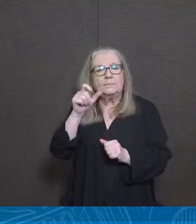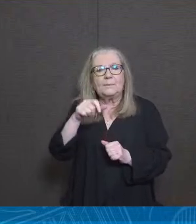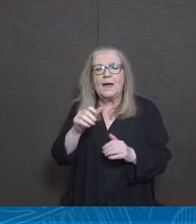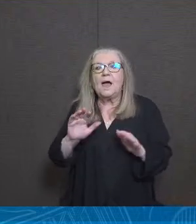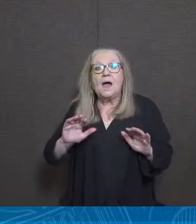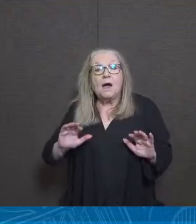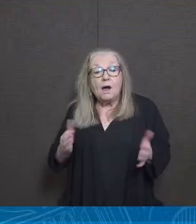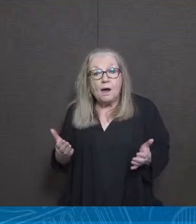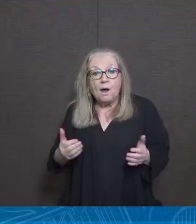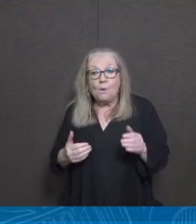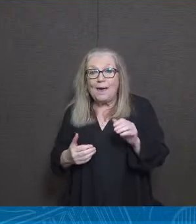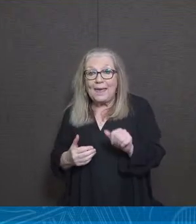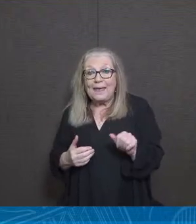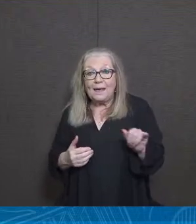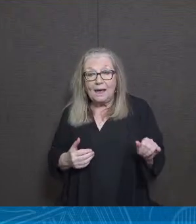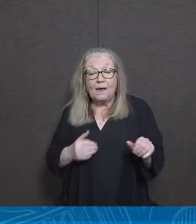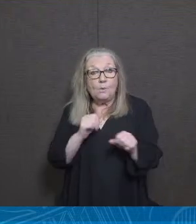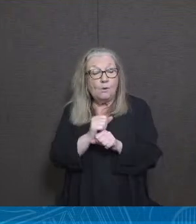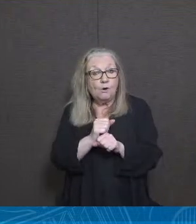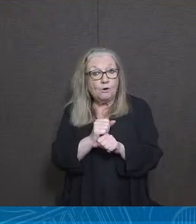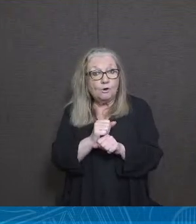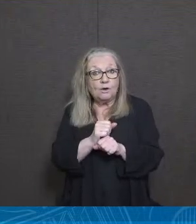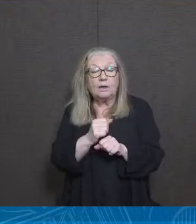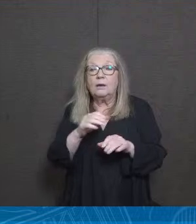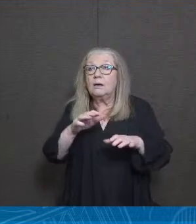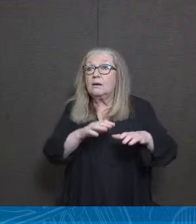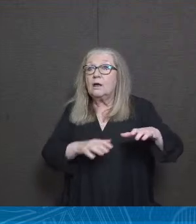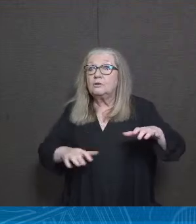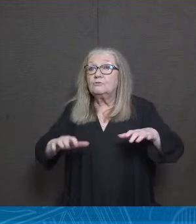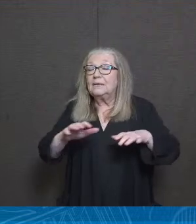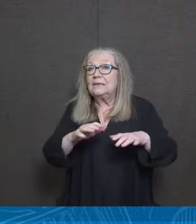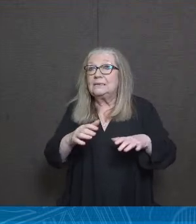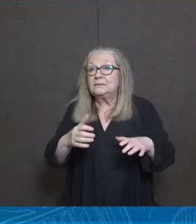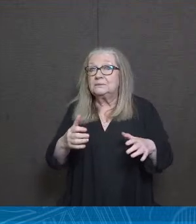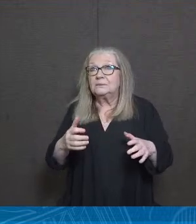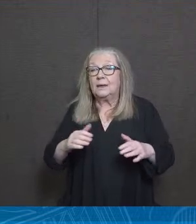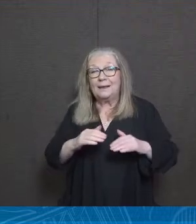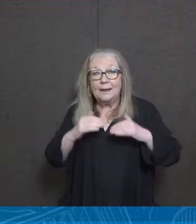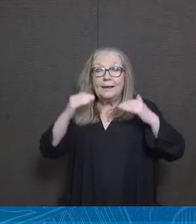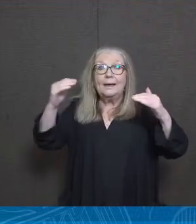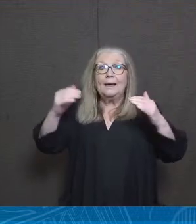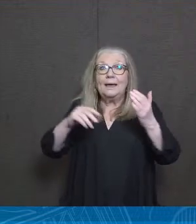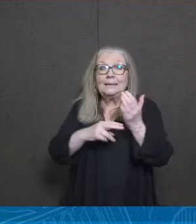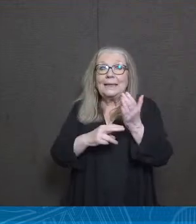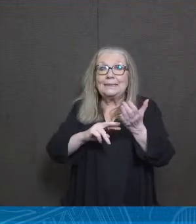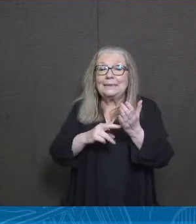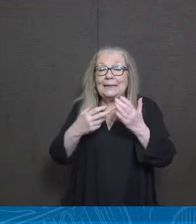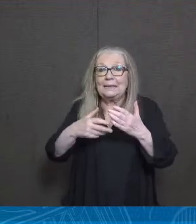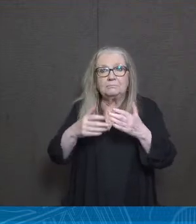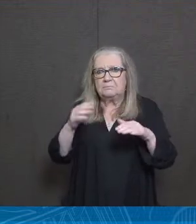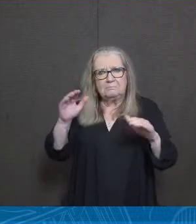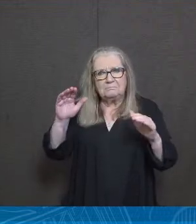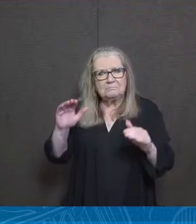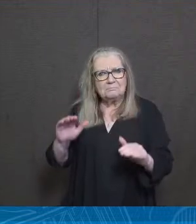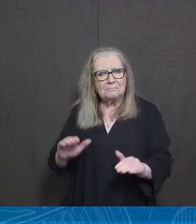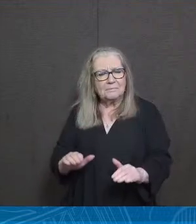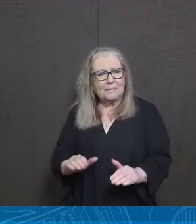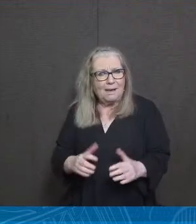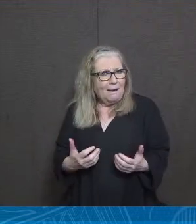AI work in areas with countries with low access to technology? What are the strategies to help